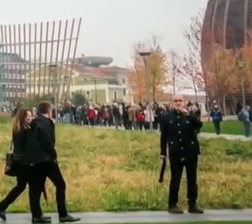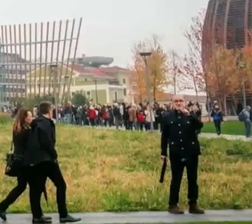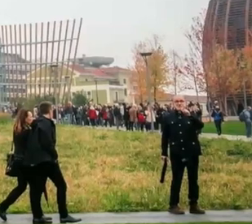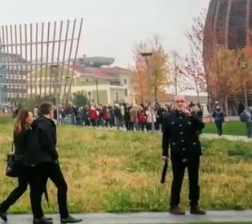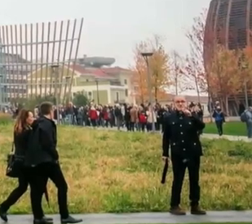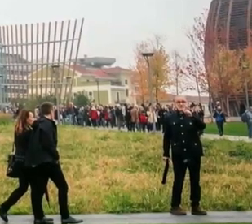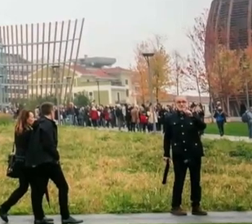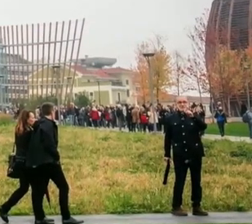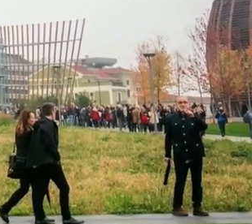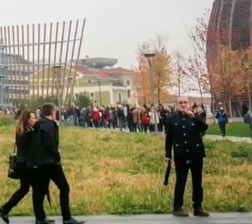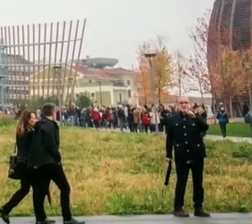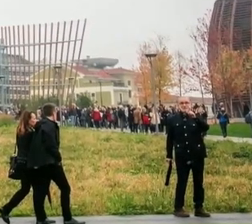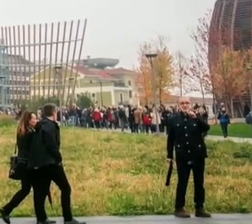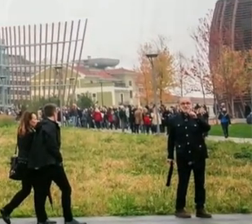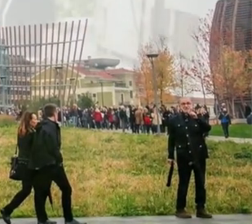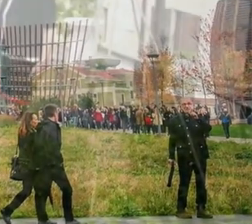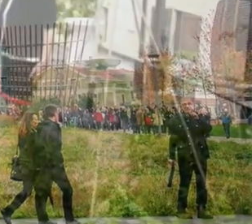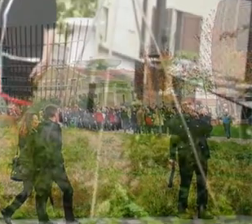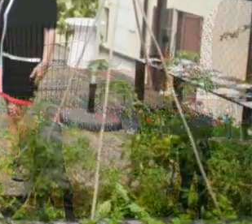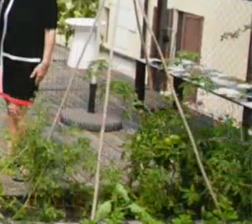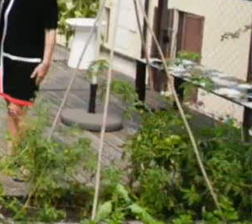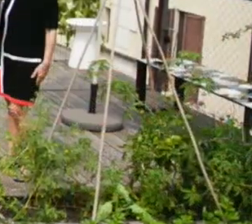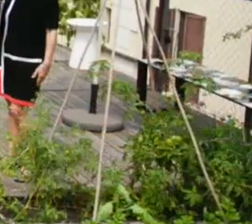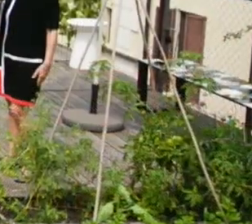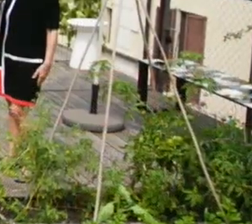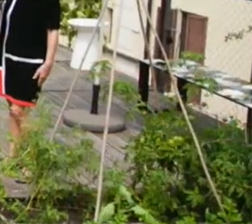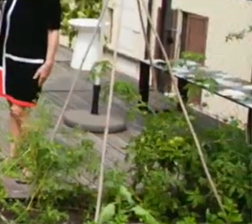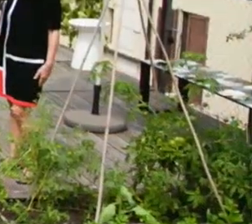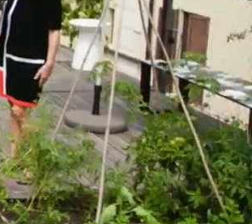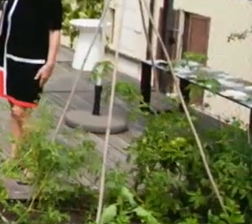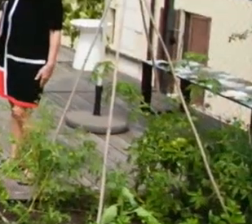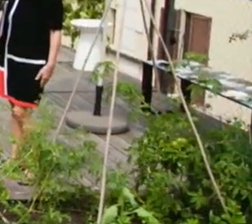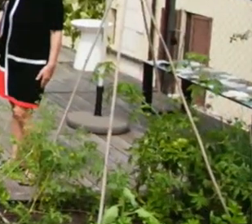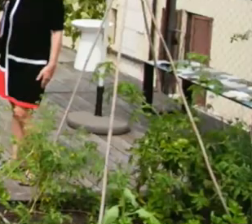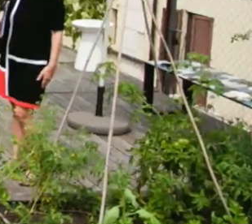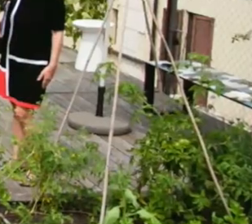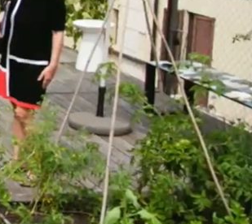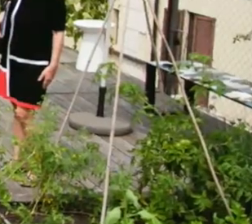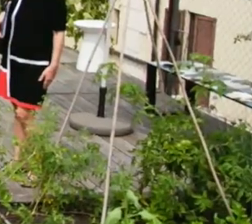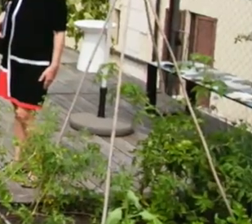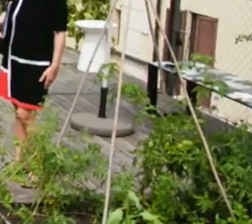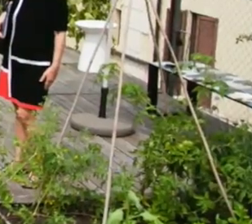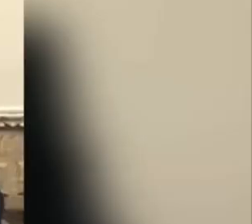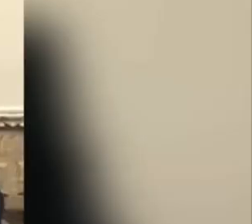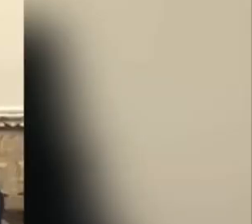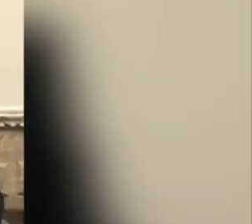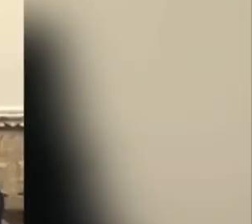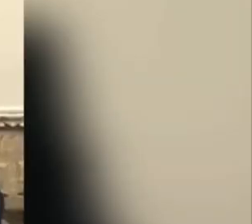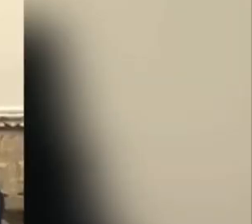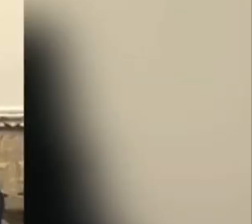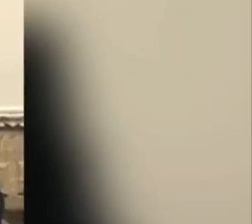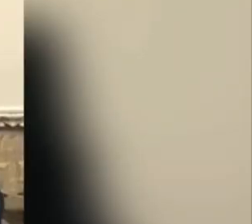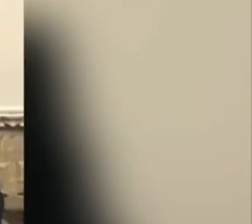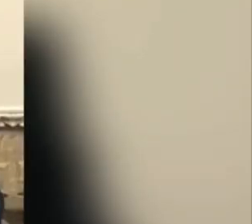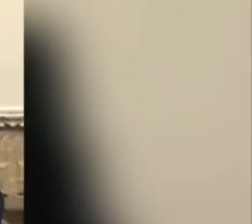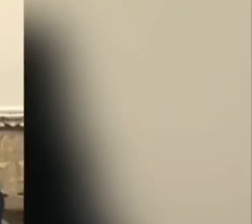space. We are working to return open and green spaces to the citizenship. Citizens are involved in